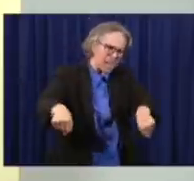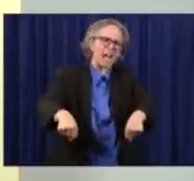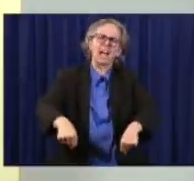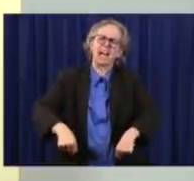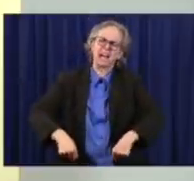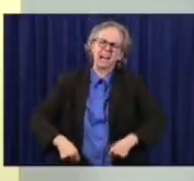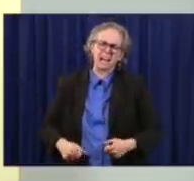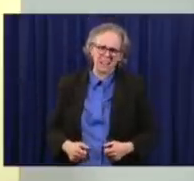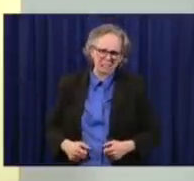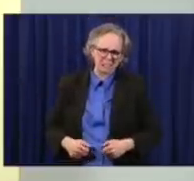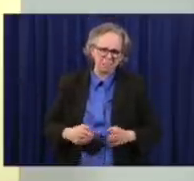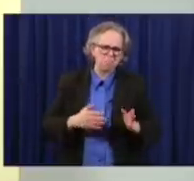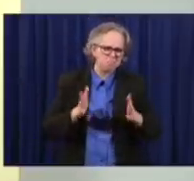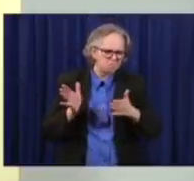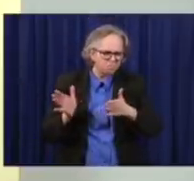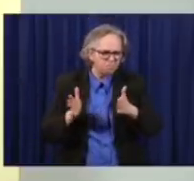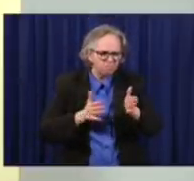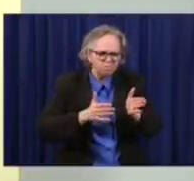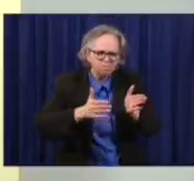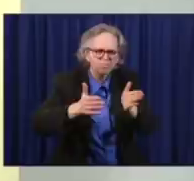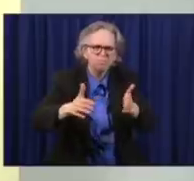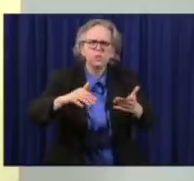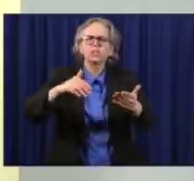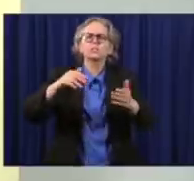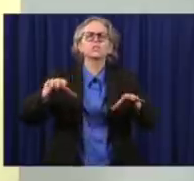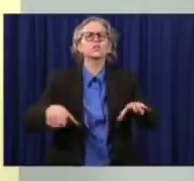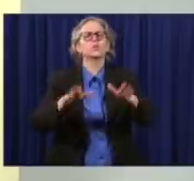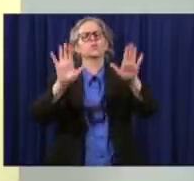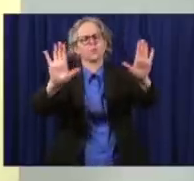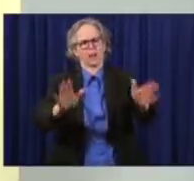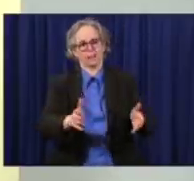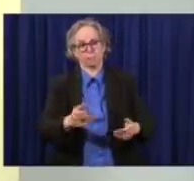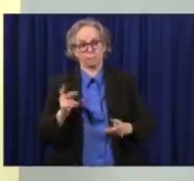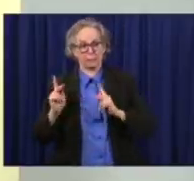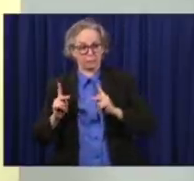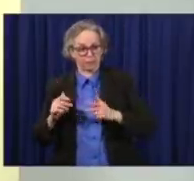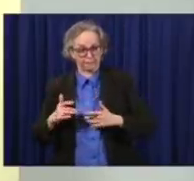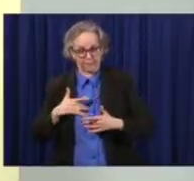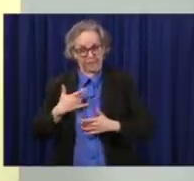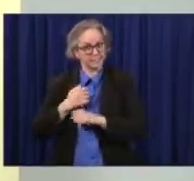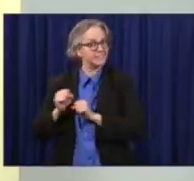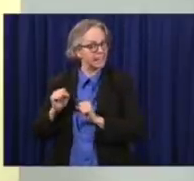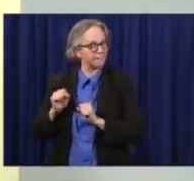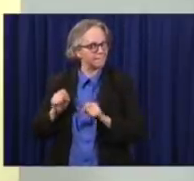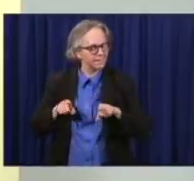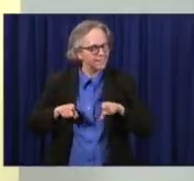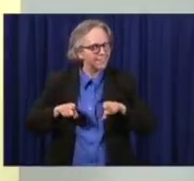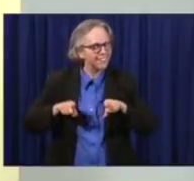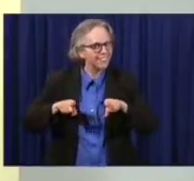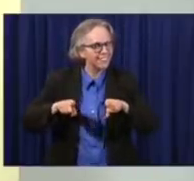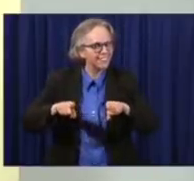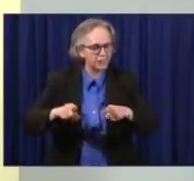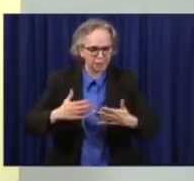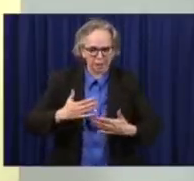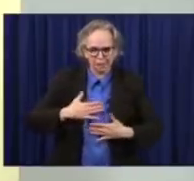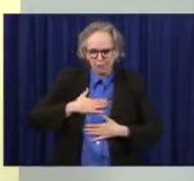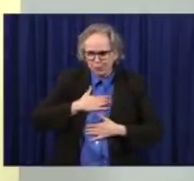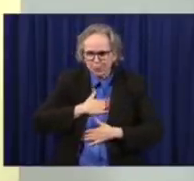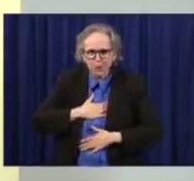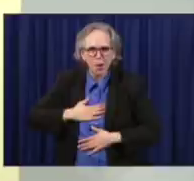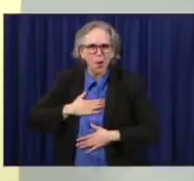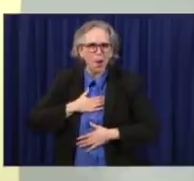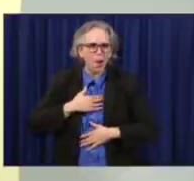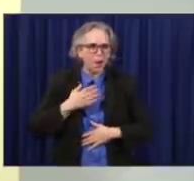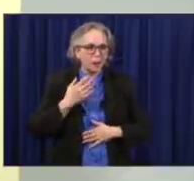to where I think people will be comfortable that they're safe, but they also will begin to enjoy both more of their economic and